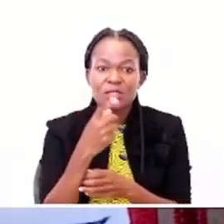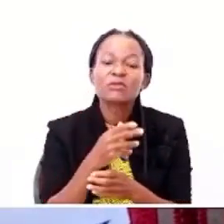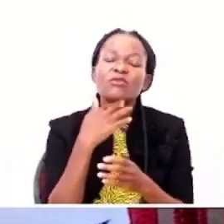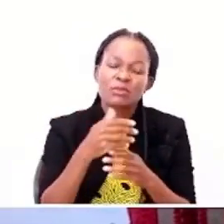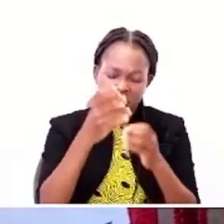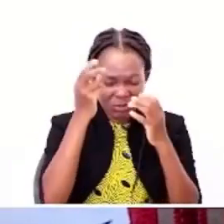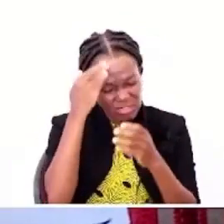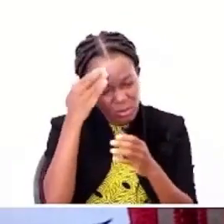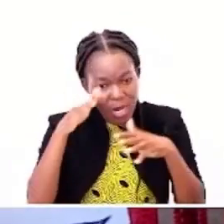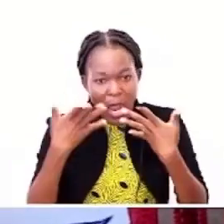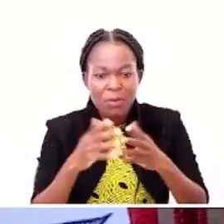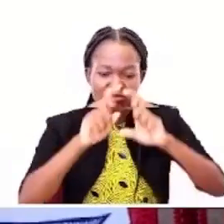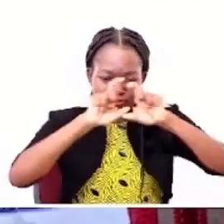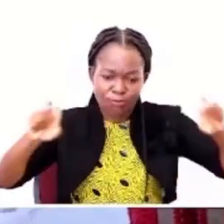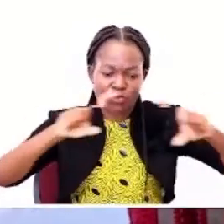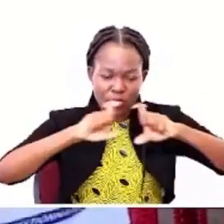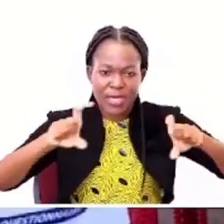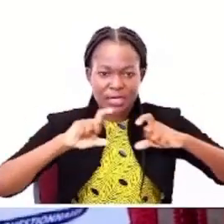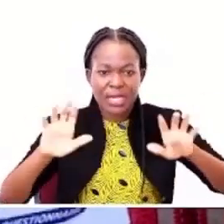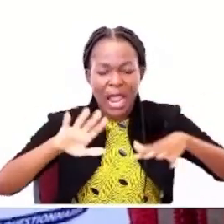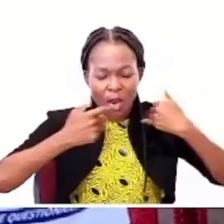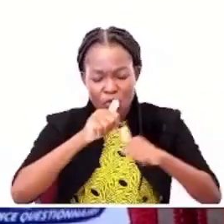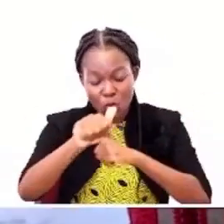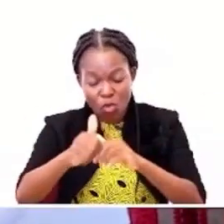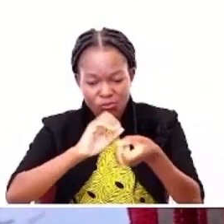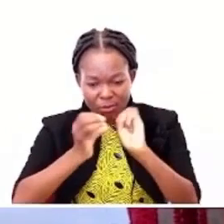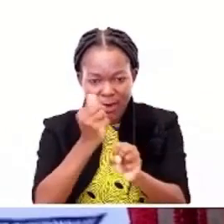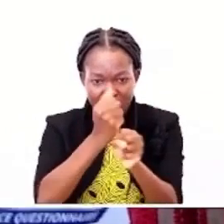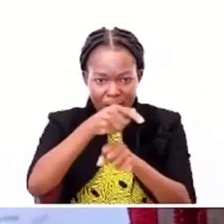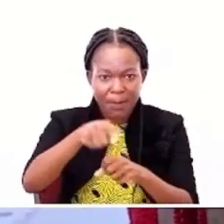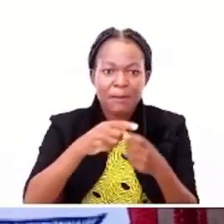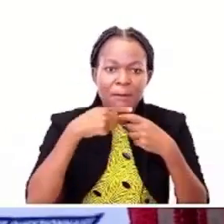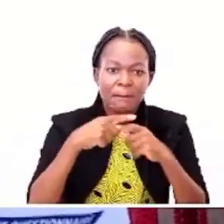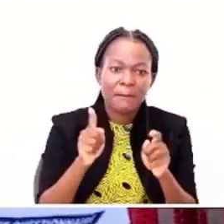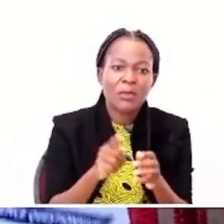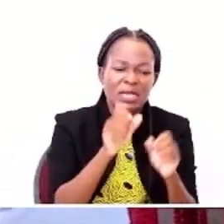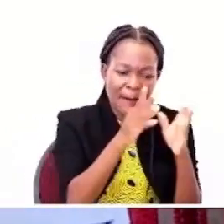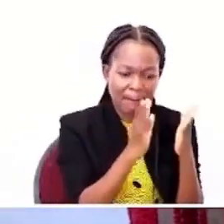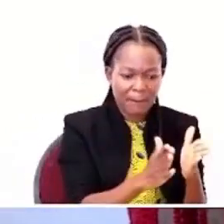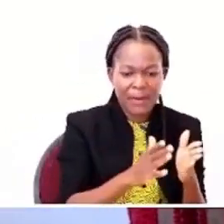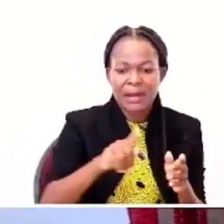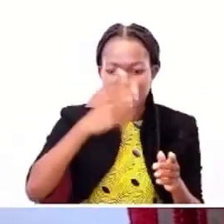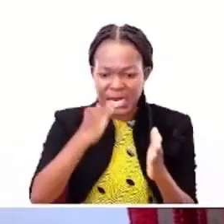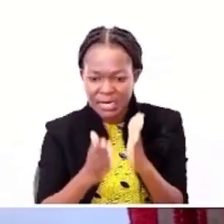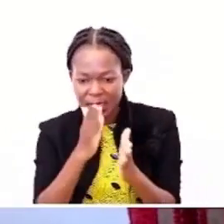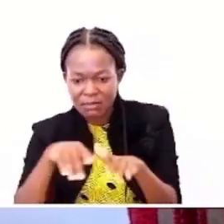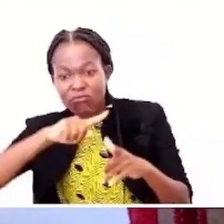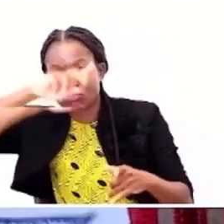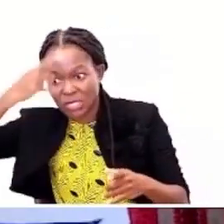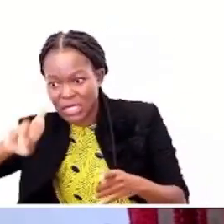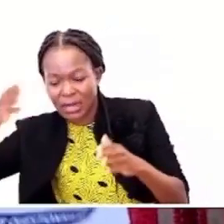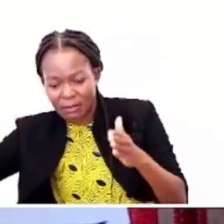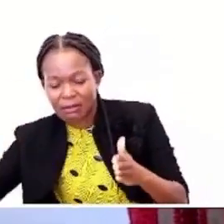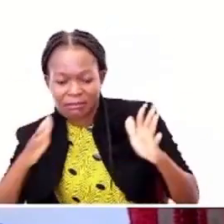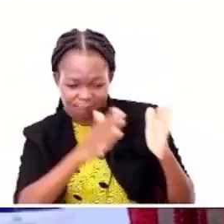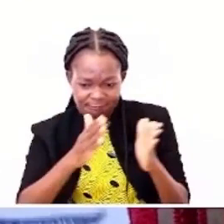the just transition, how long it will take, what is the midpoint, what is the beginning, what is the end game. Only